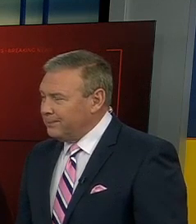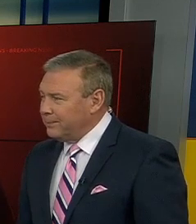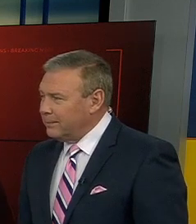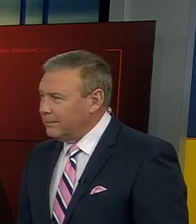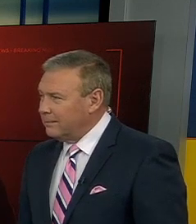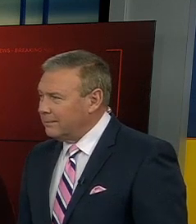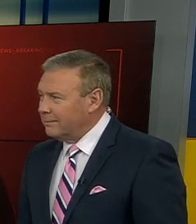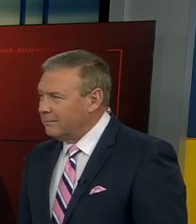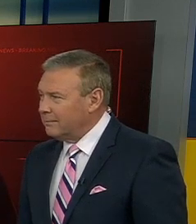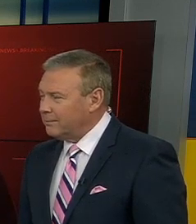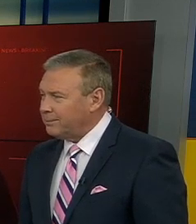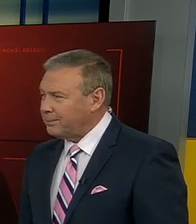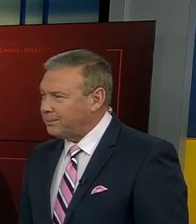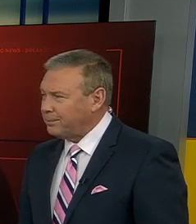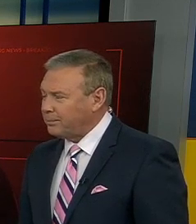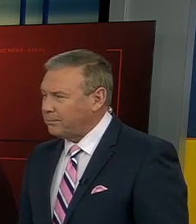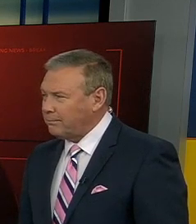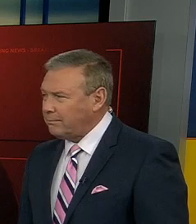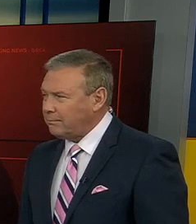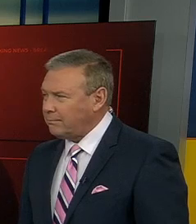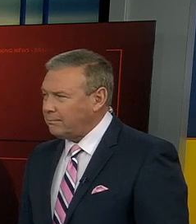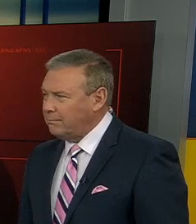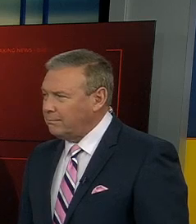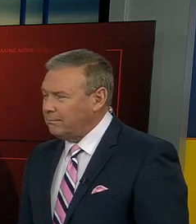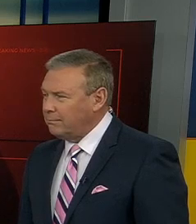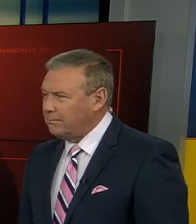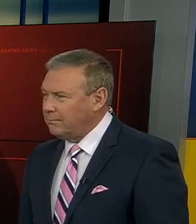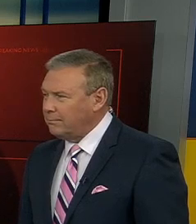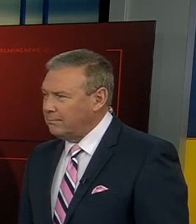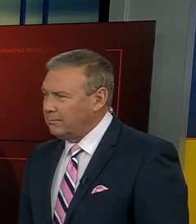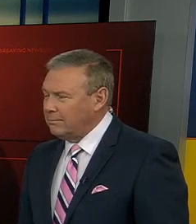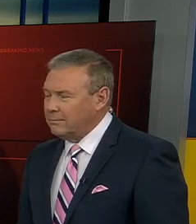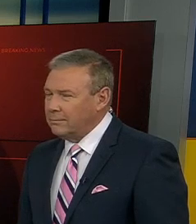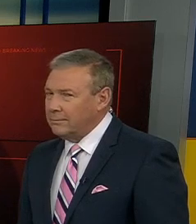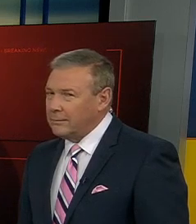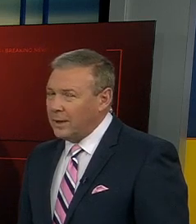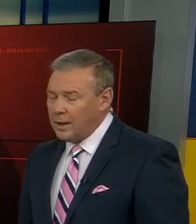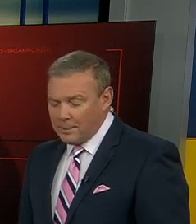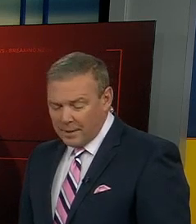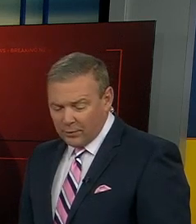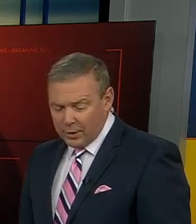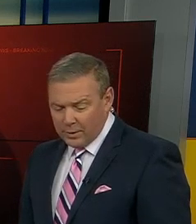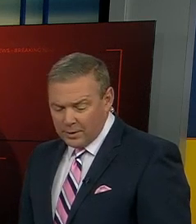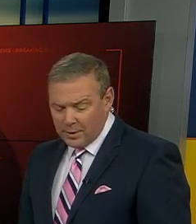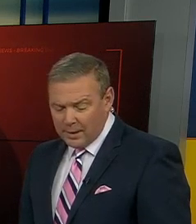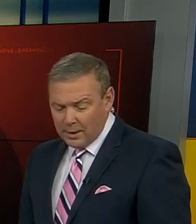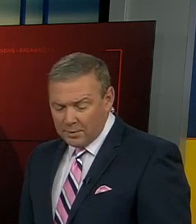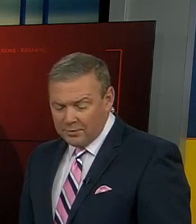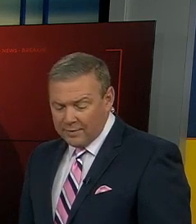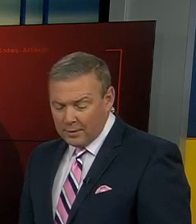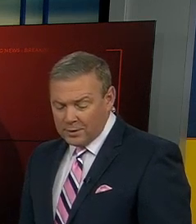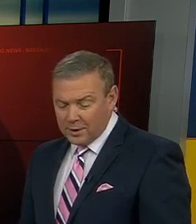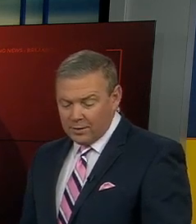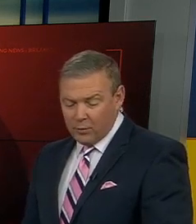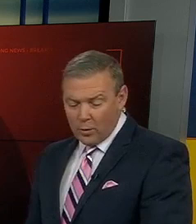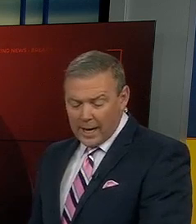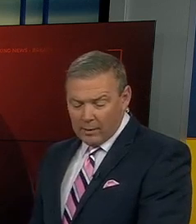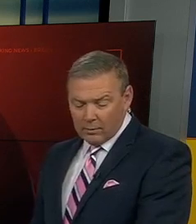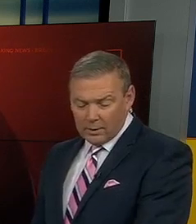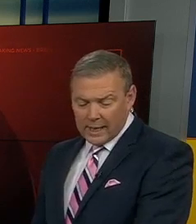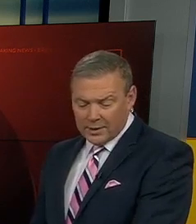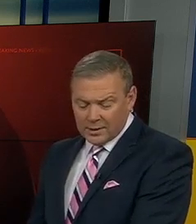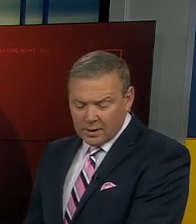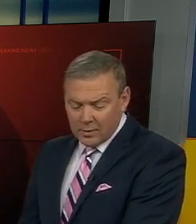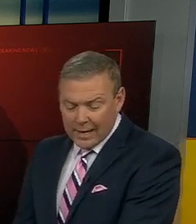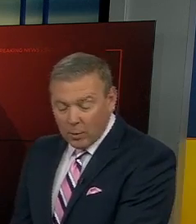the Lord for strength every day and of course, prayer over the citizens of the state of Ohio. A little update for you on some of the numbers. 564